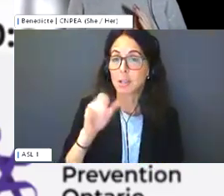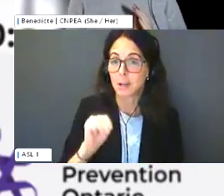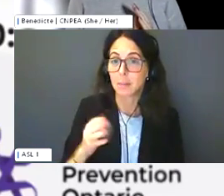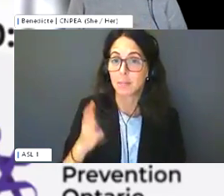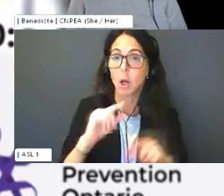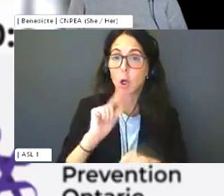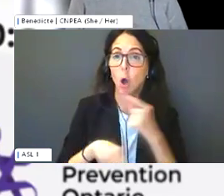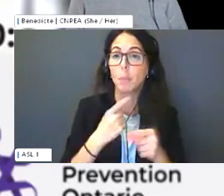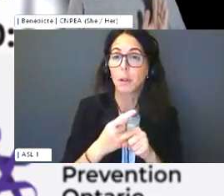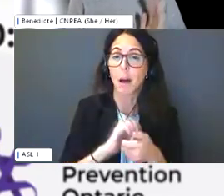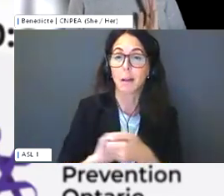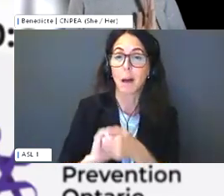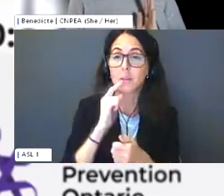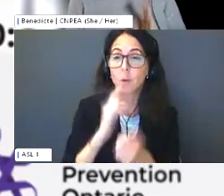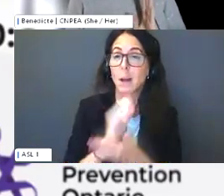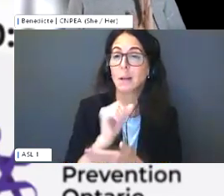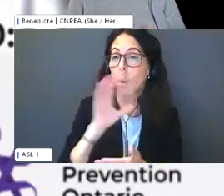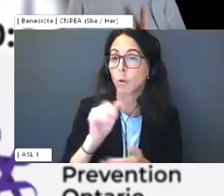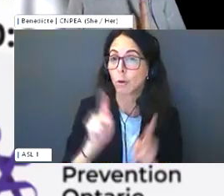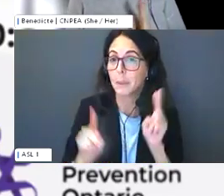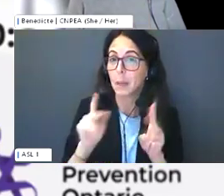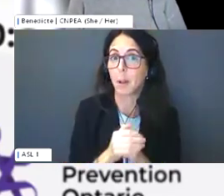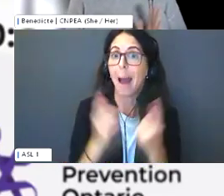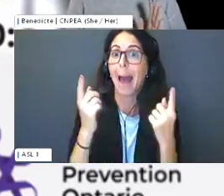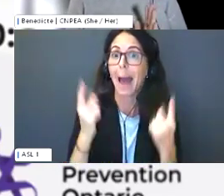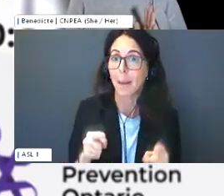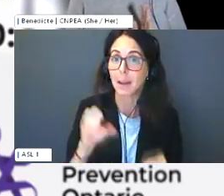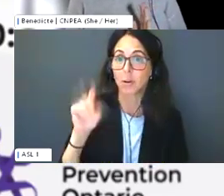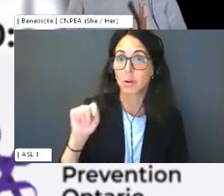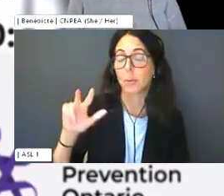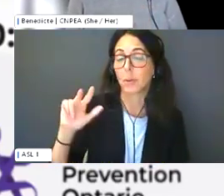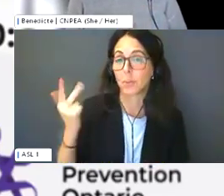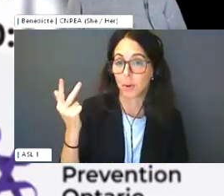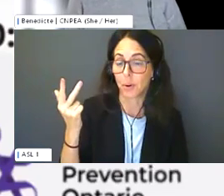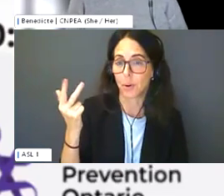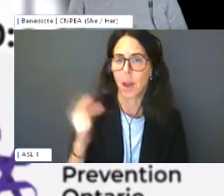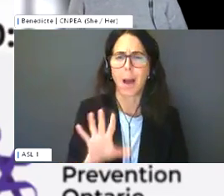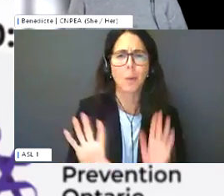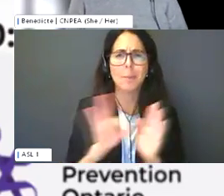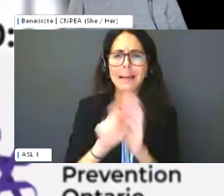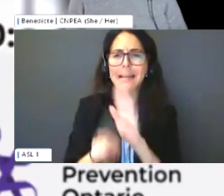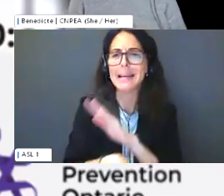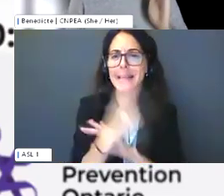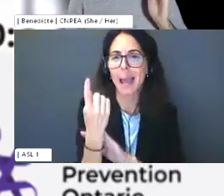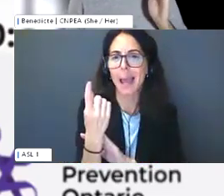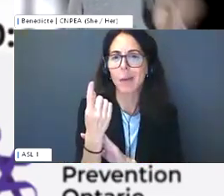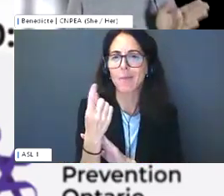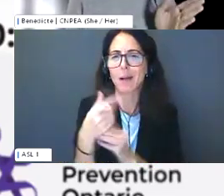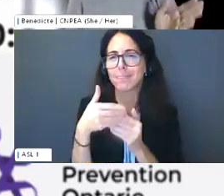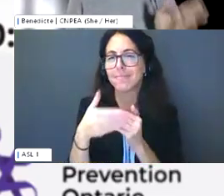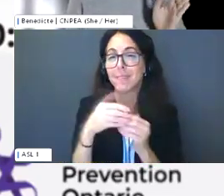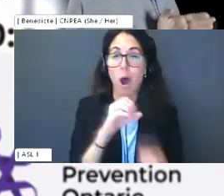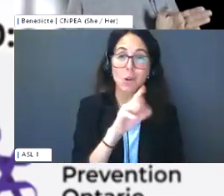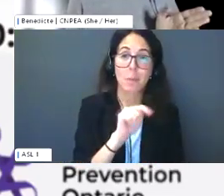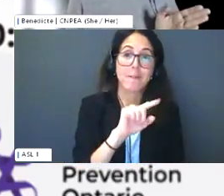Alliance for the Rights of Older People. This is happening October 3rd. We kind of picked a date that is a little bit halfway between October 1st,